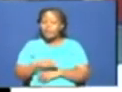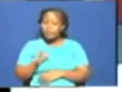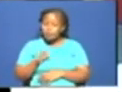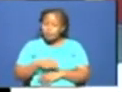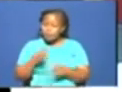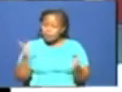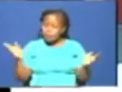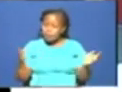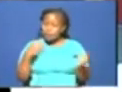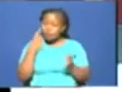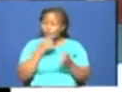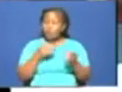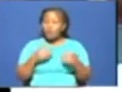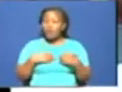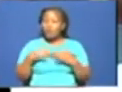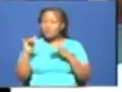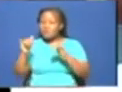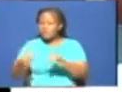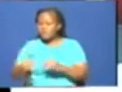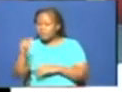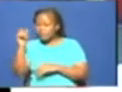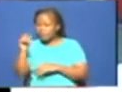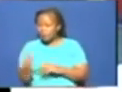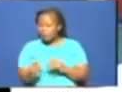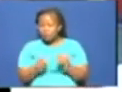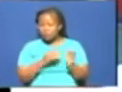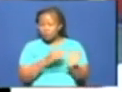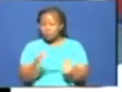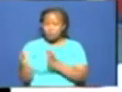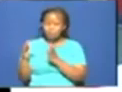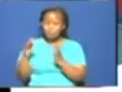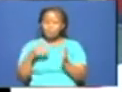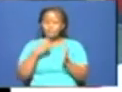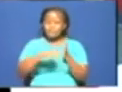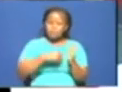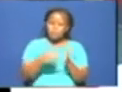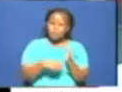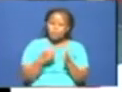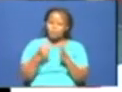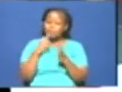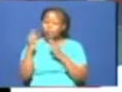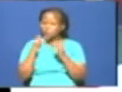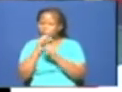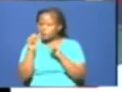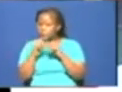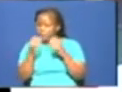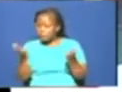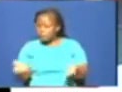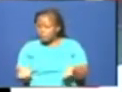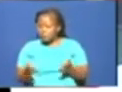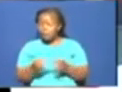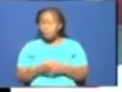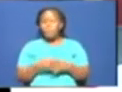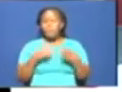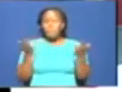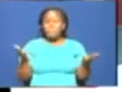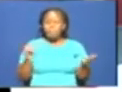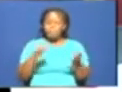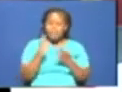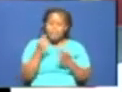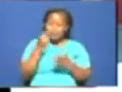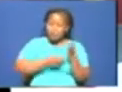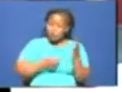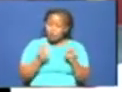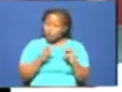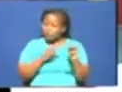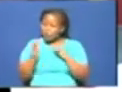from the local thriving industries spoke of how they are forced to migrate from home